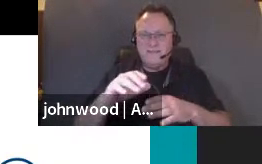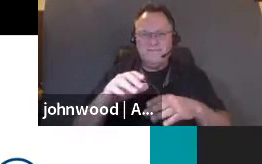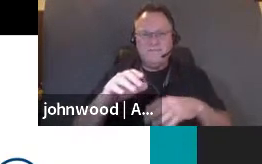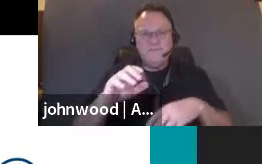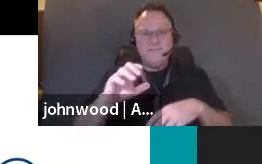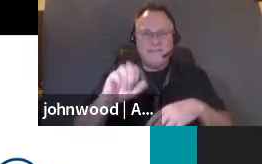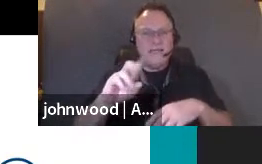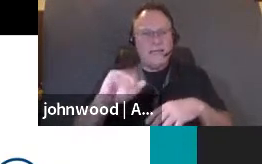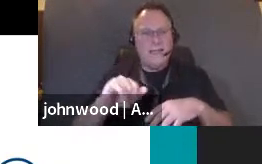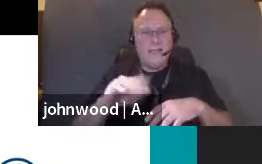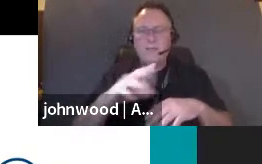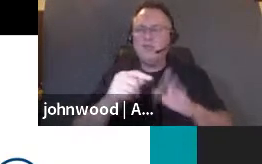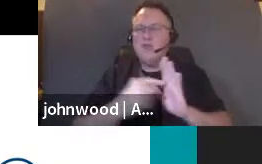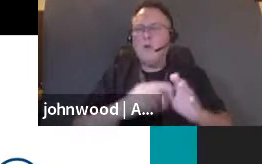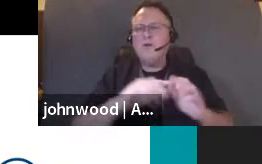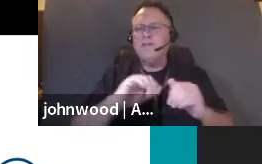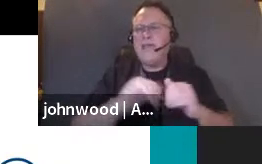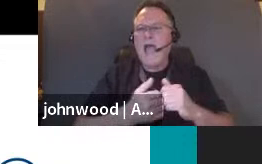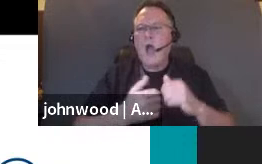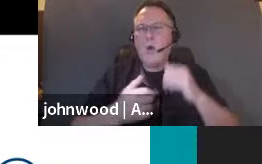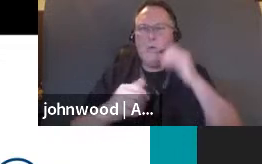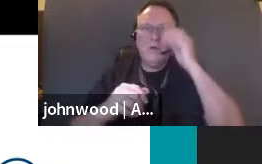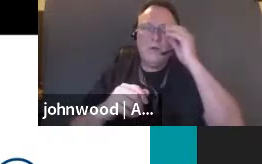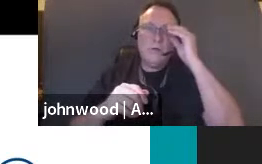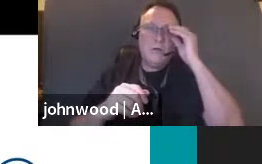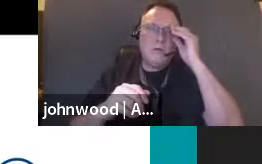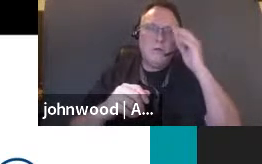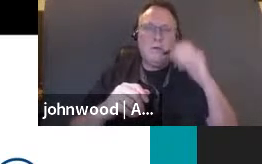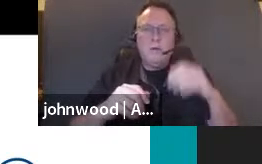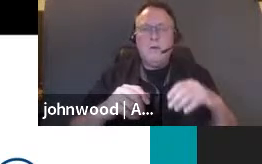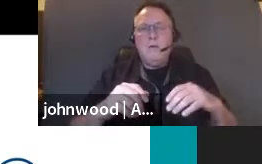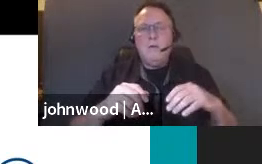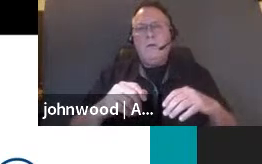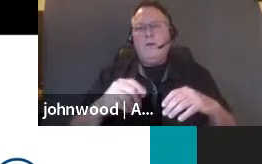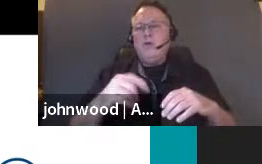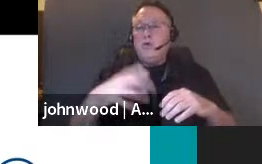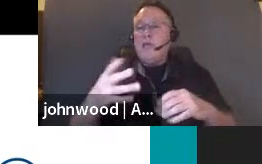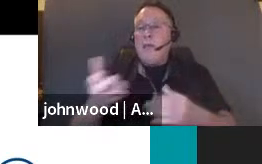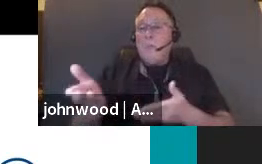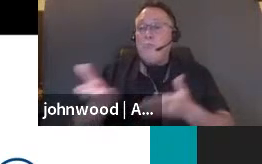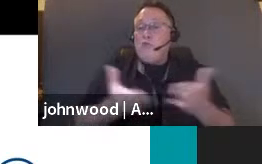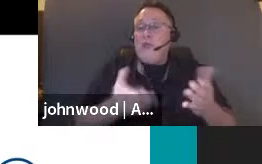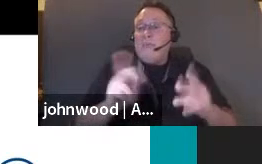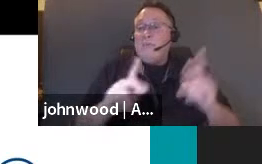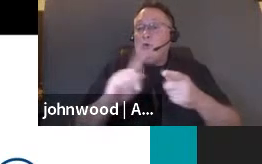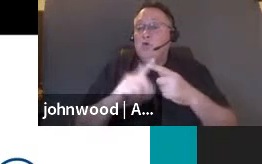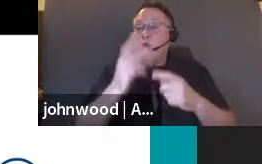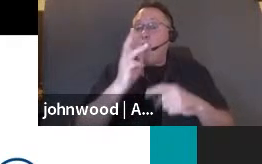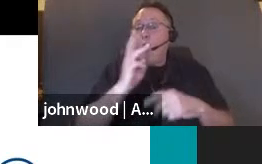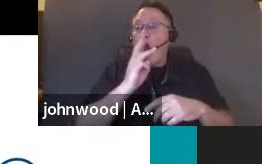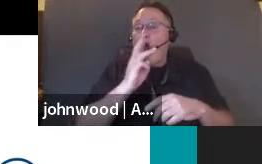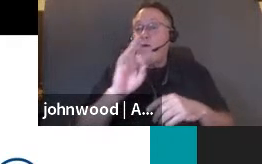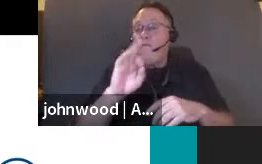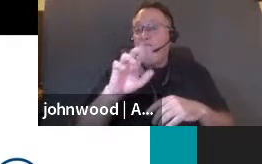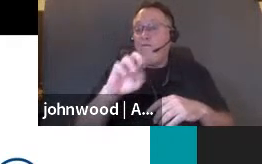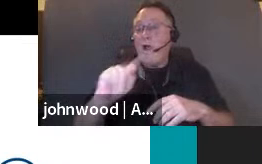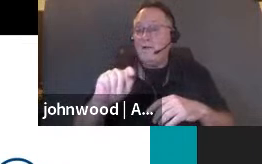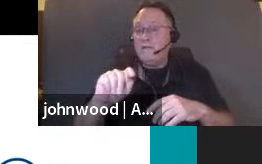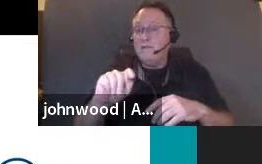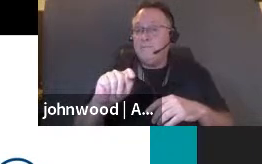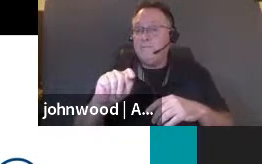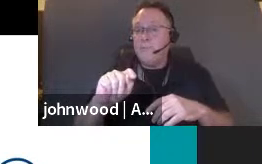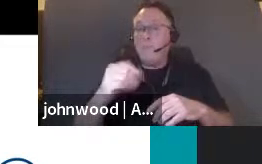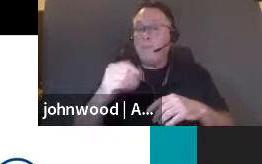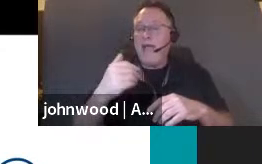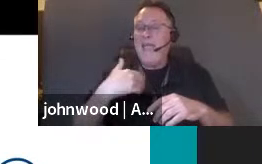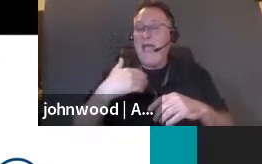thoughtfully be, brought to, you can thoughtfully bring people to the waterfront by raising a